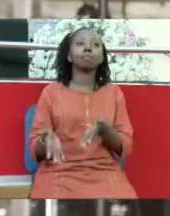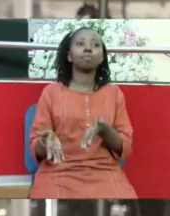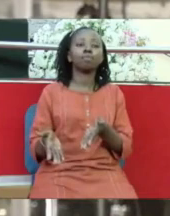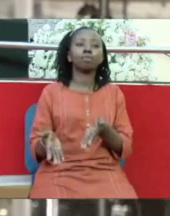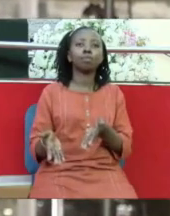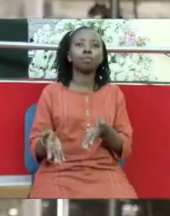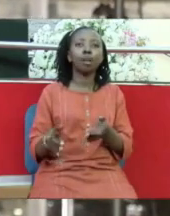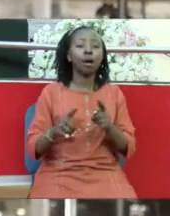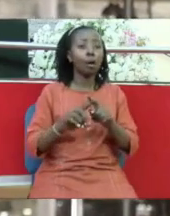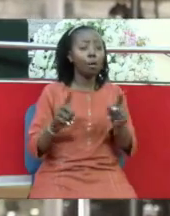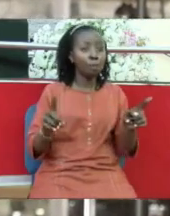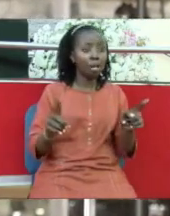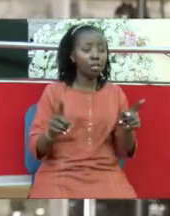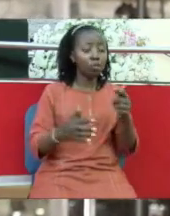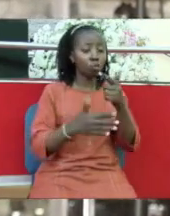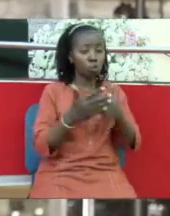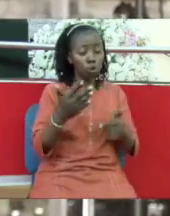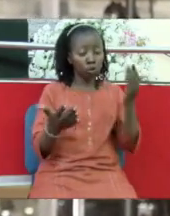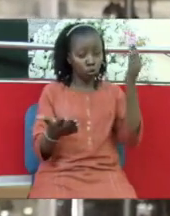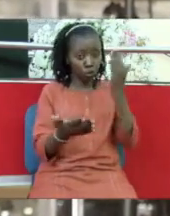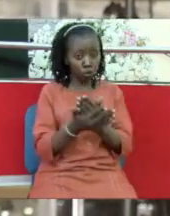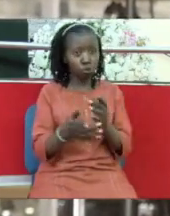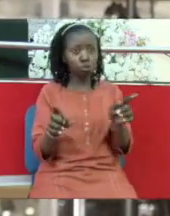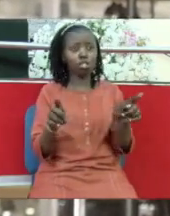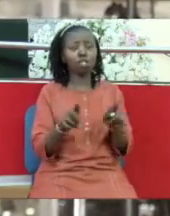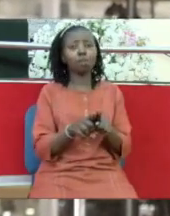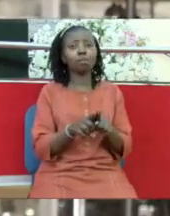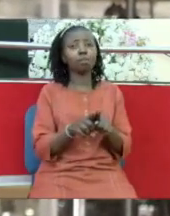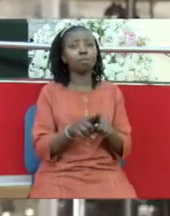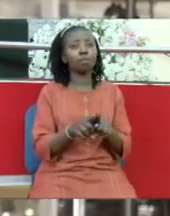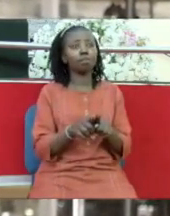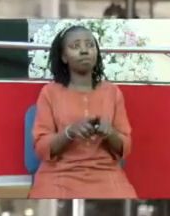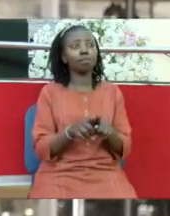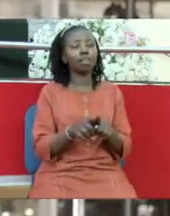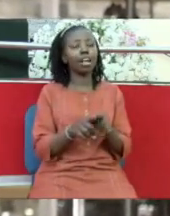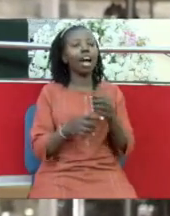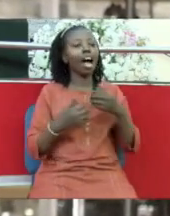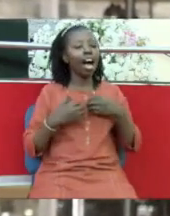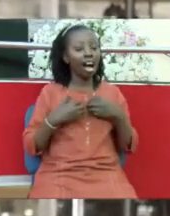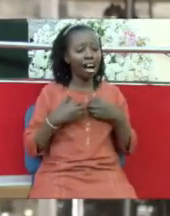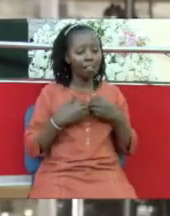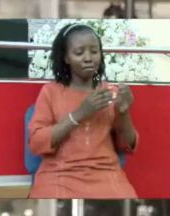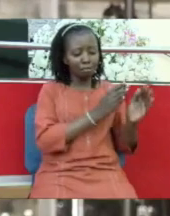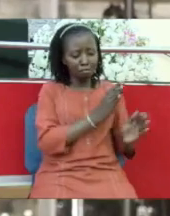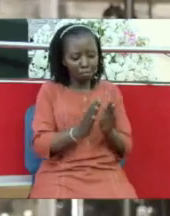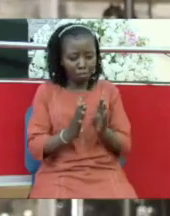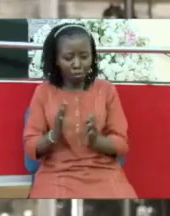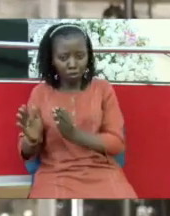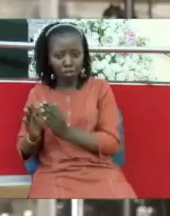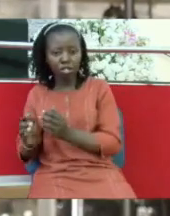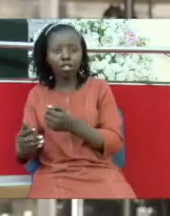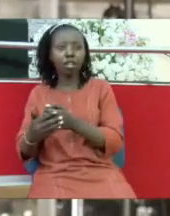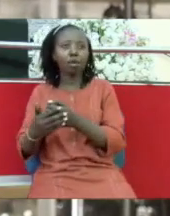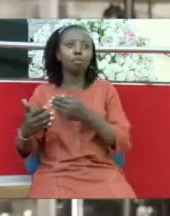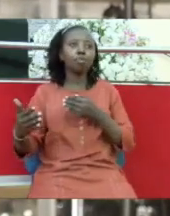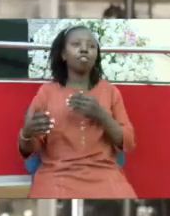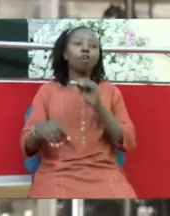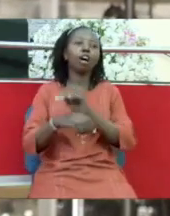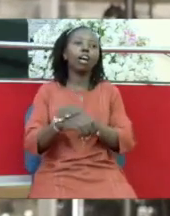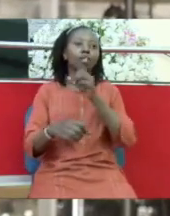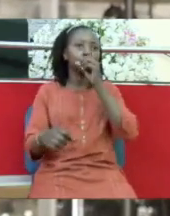But what is also true, that there is a process between the promise and possession.